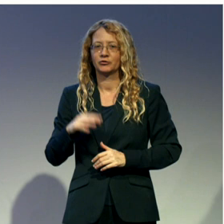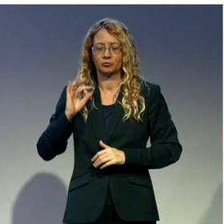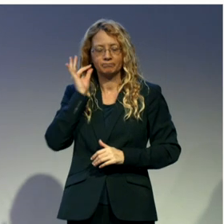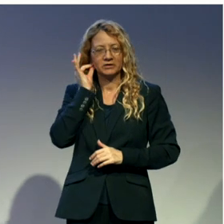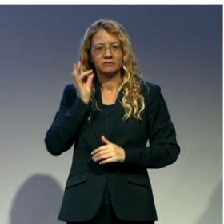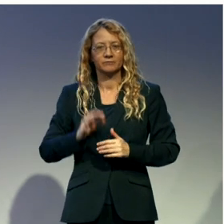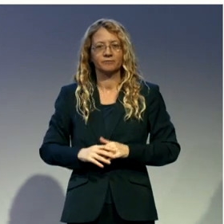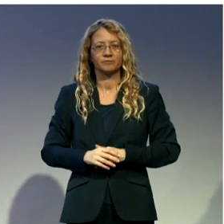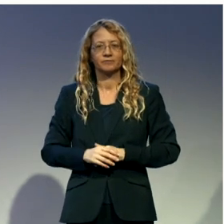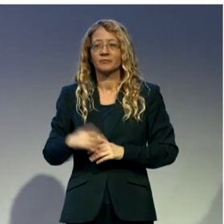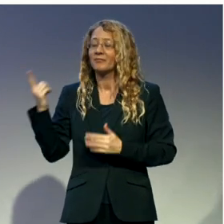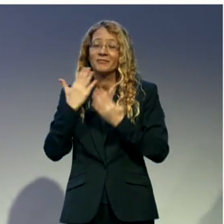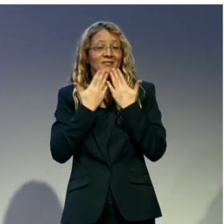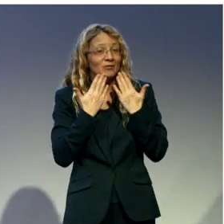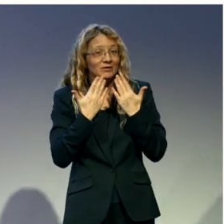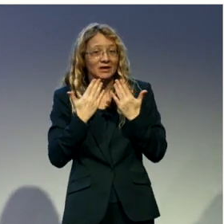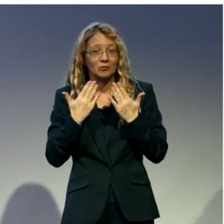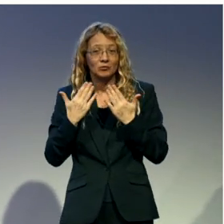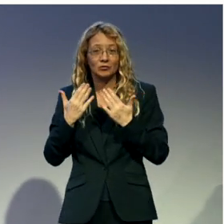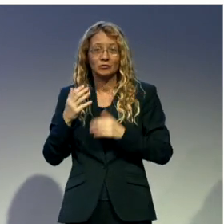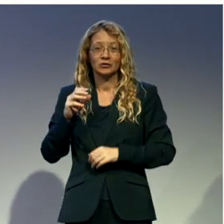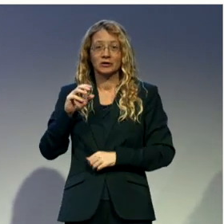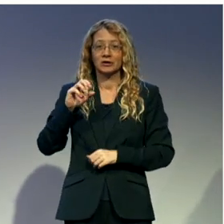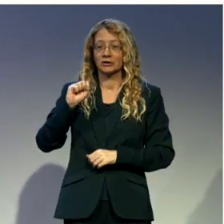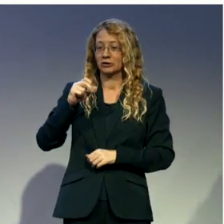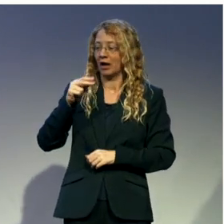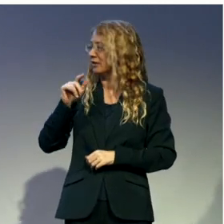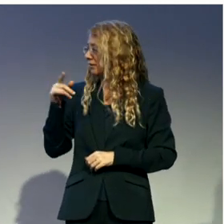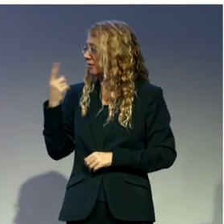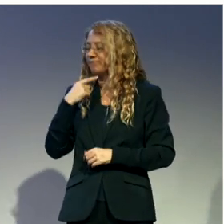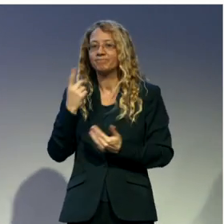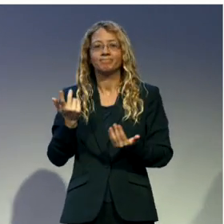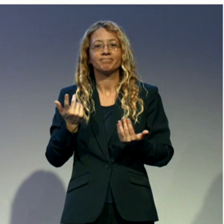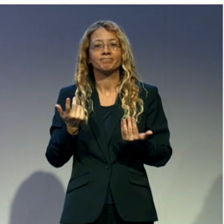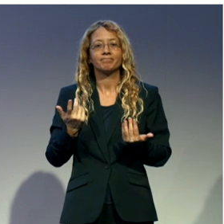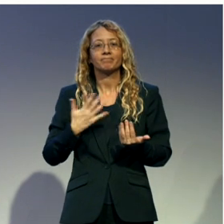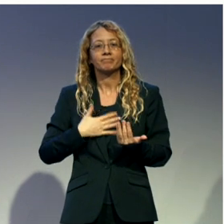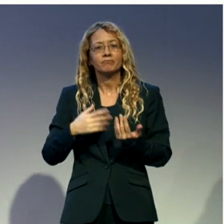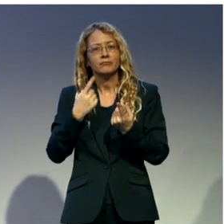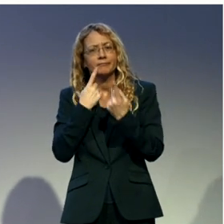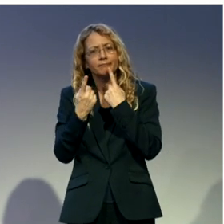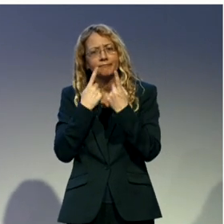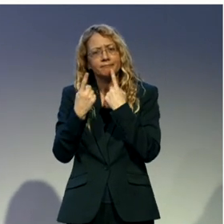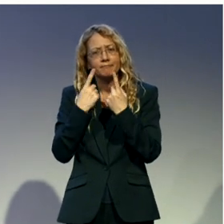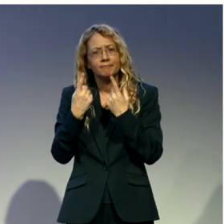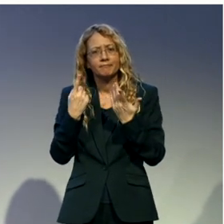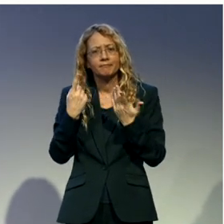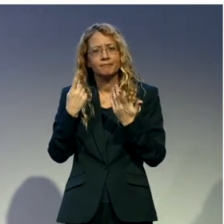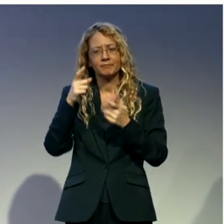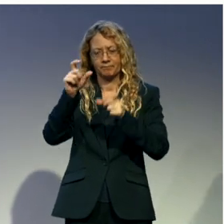We are presenting something about right to employment for blind women in India.